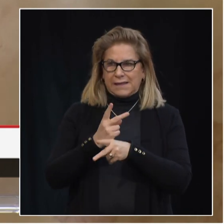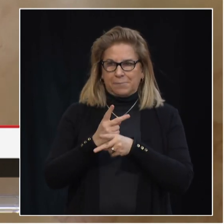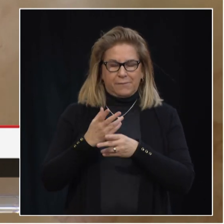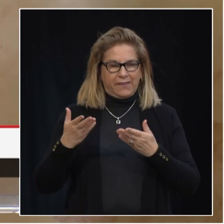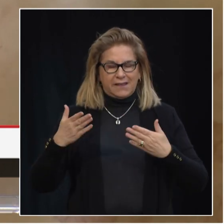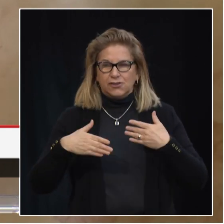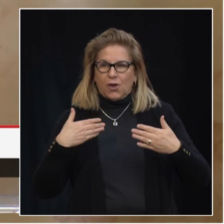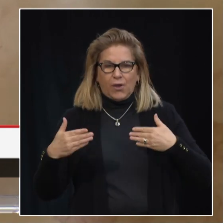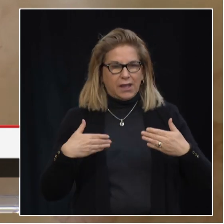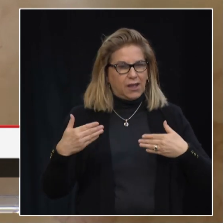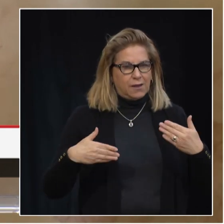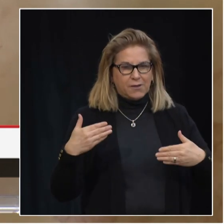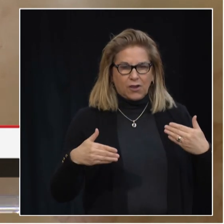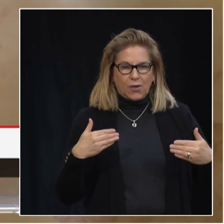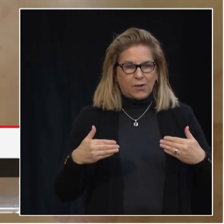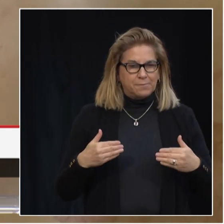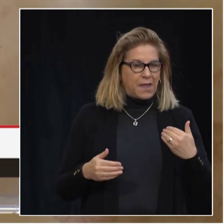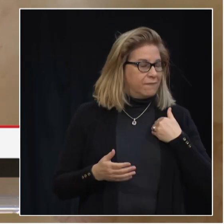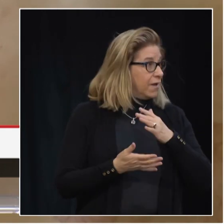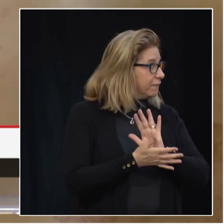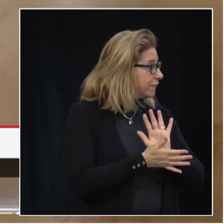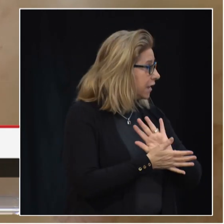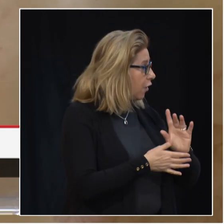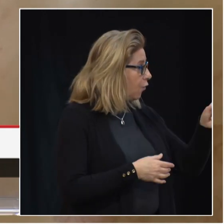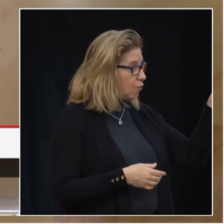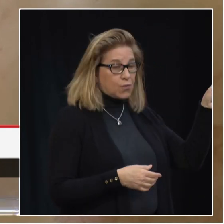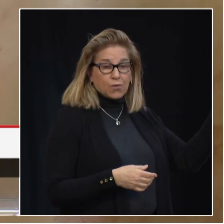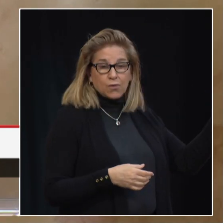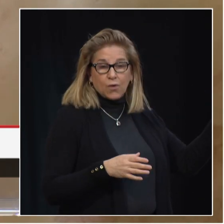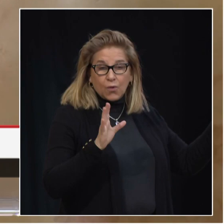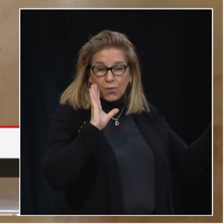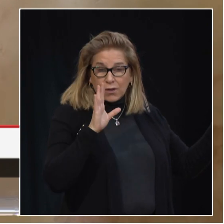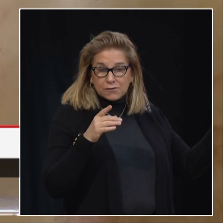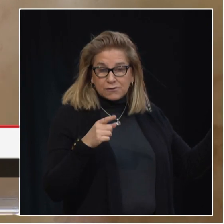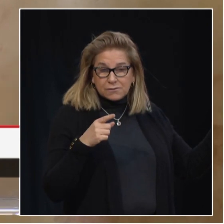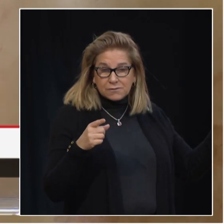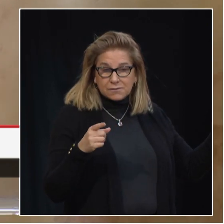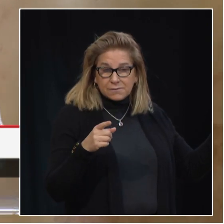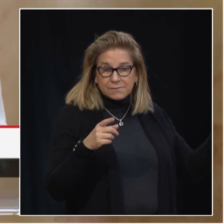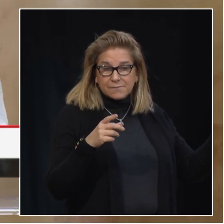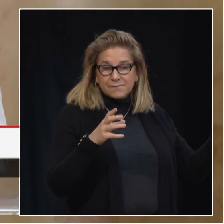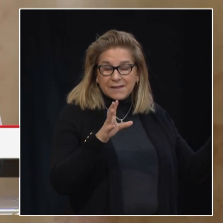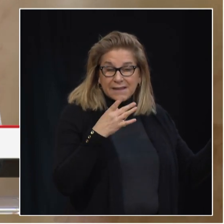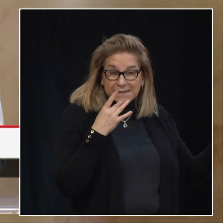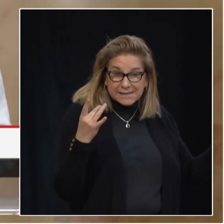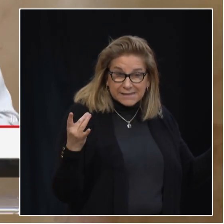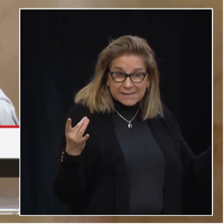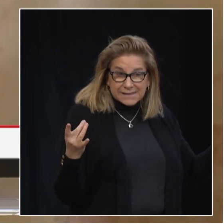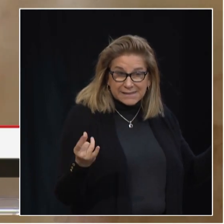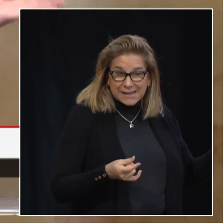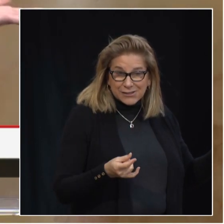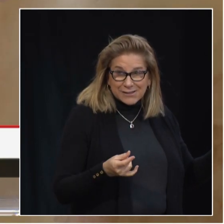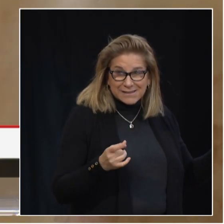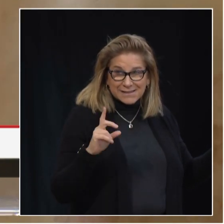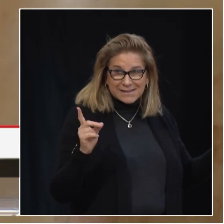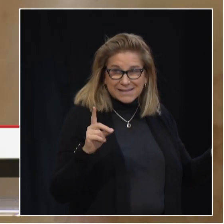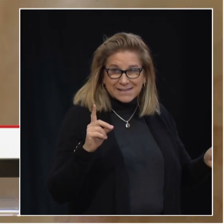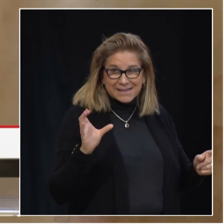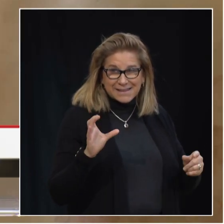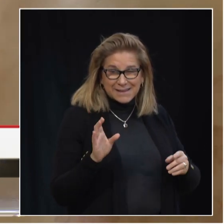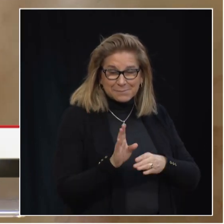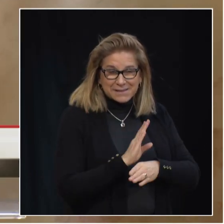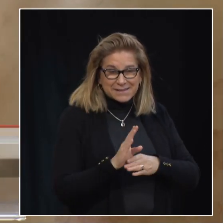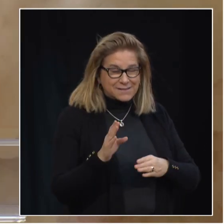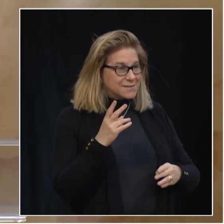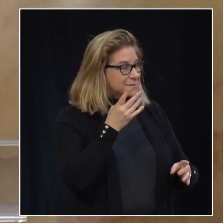video from a very delicious, yummy delicious DC business, and I will turn it over to the